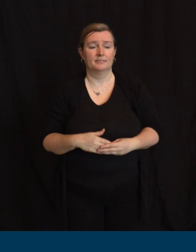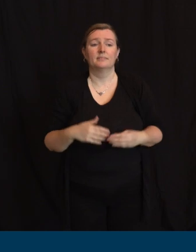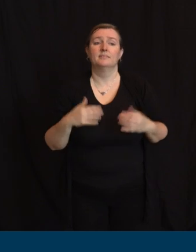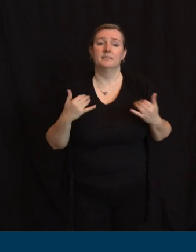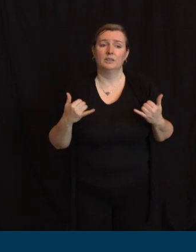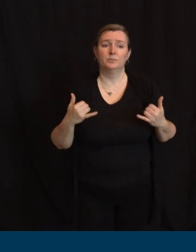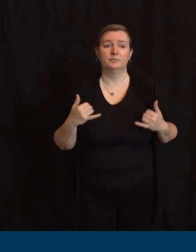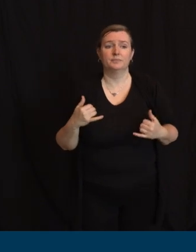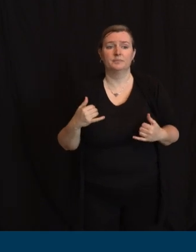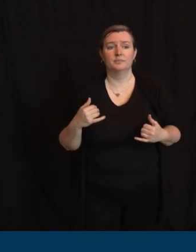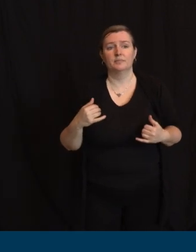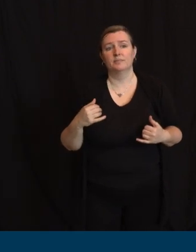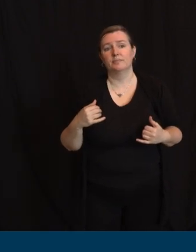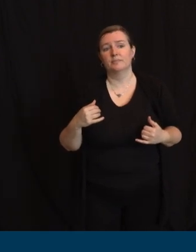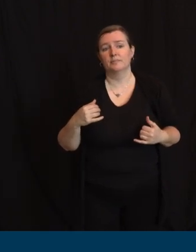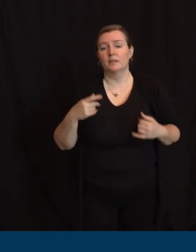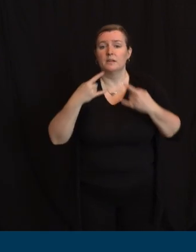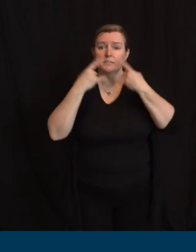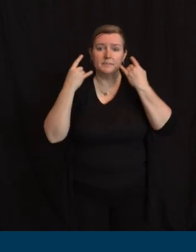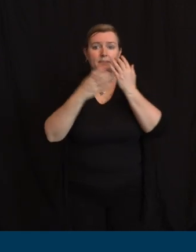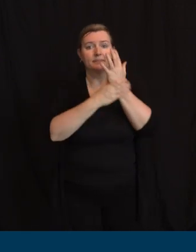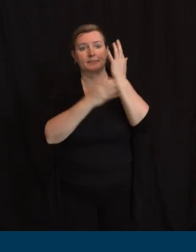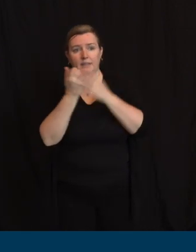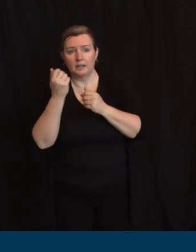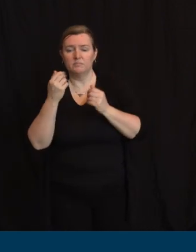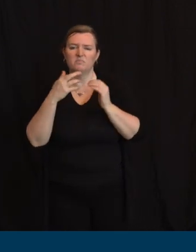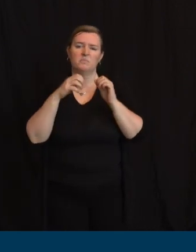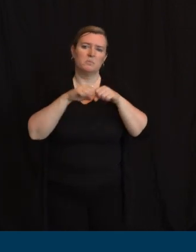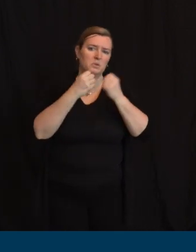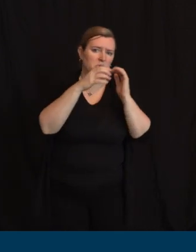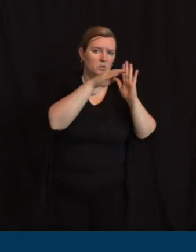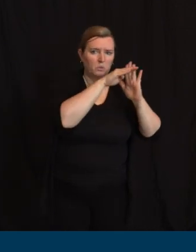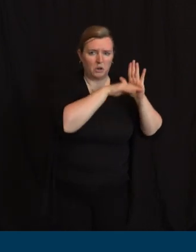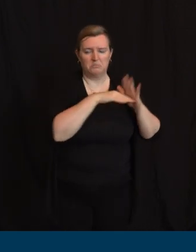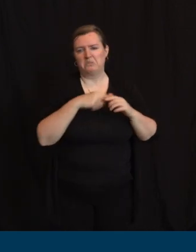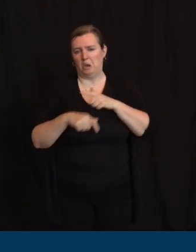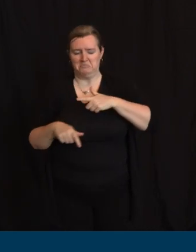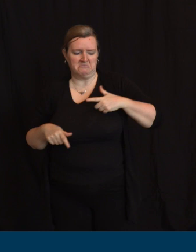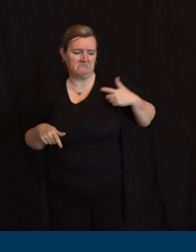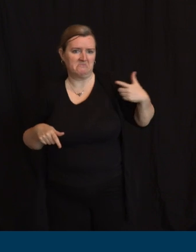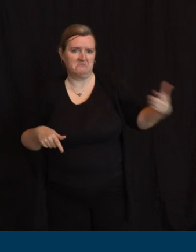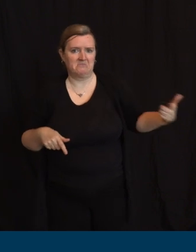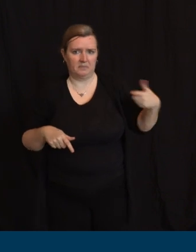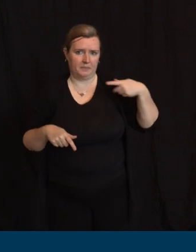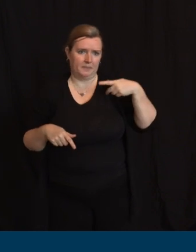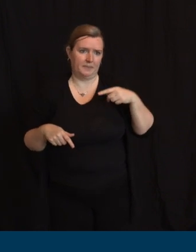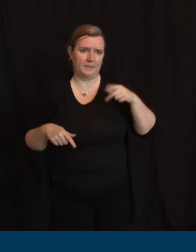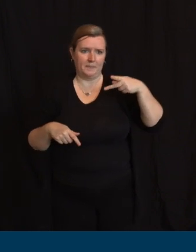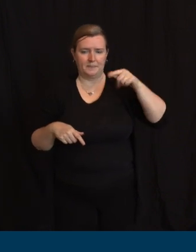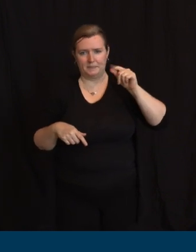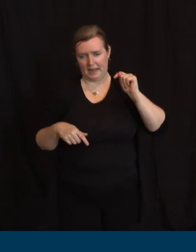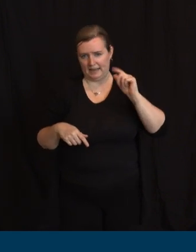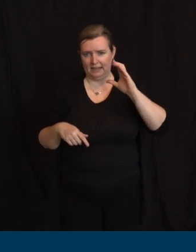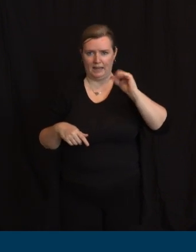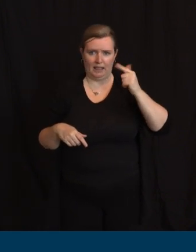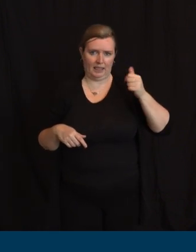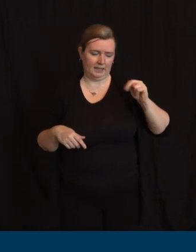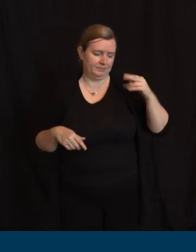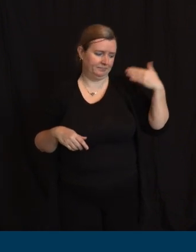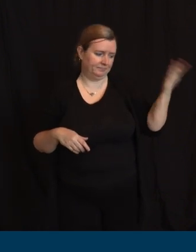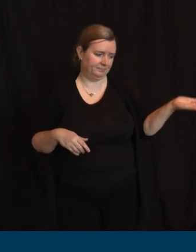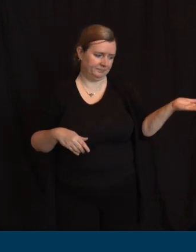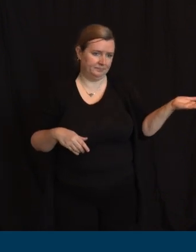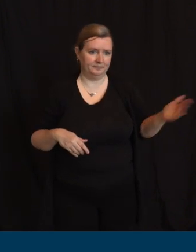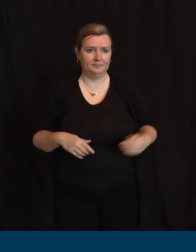matters, please help me welcome another indispensable figure in this fight, Colonel Pat Callahan. Thank you, Governor. Good afternoon. Very briefly,